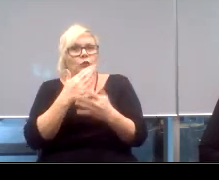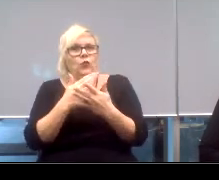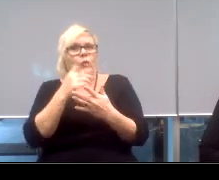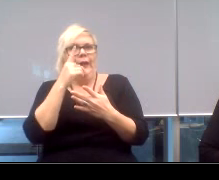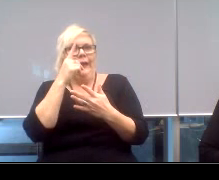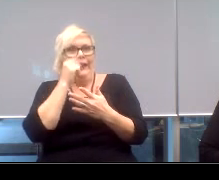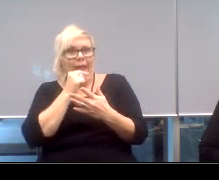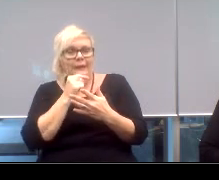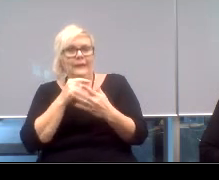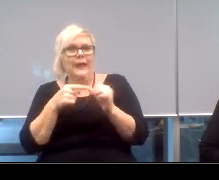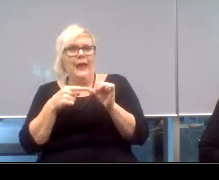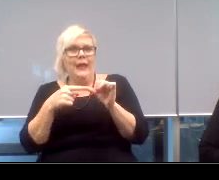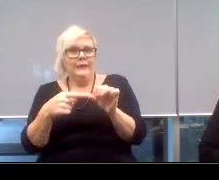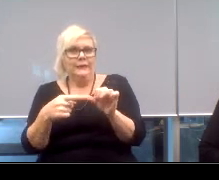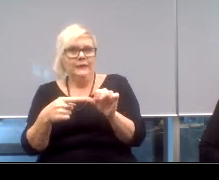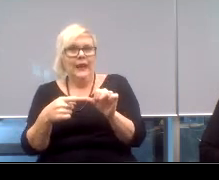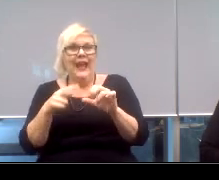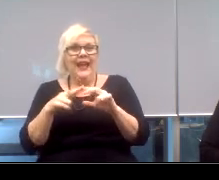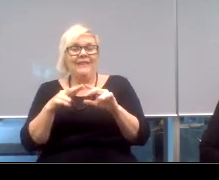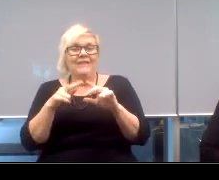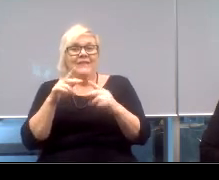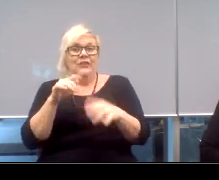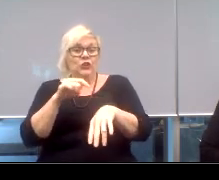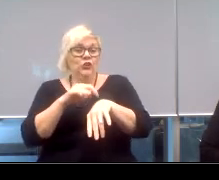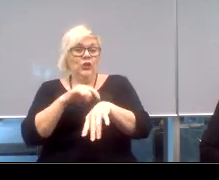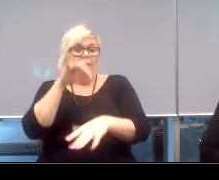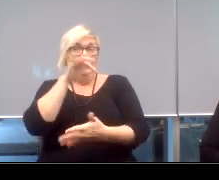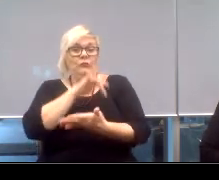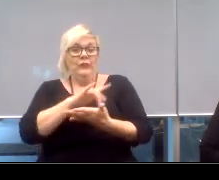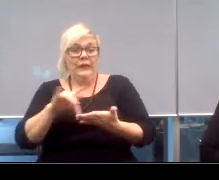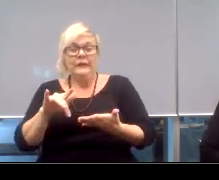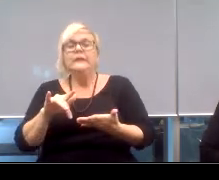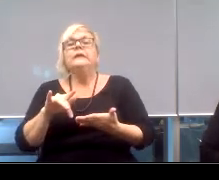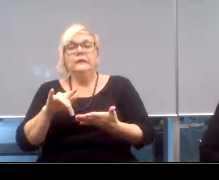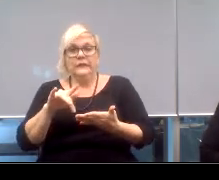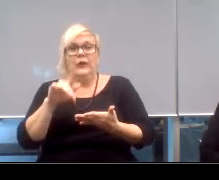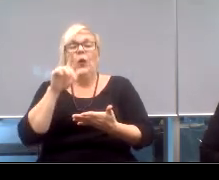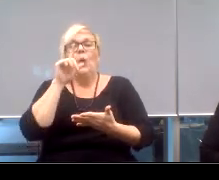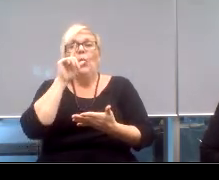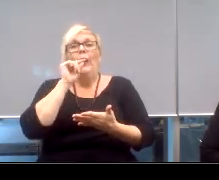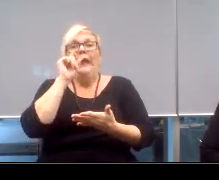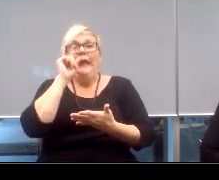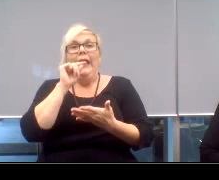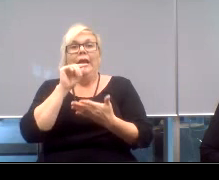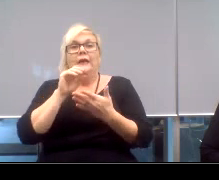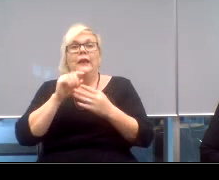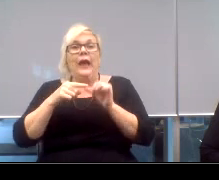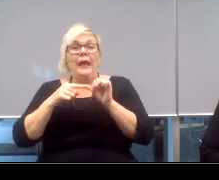questions unanswered, we will attempt to have responses posted on the collaborative site.